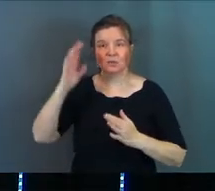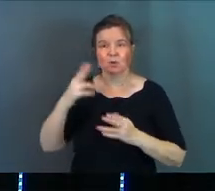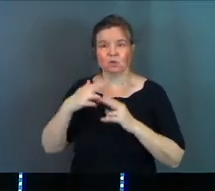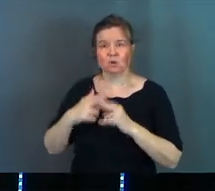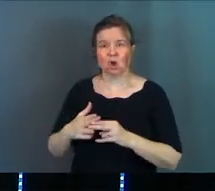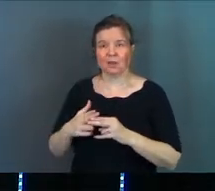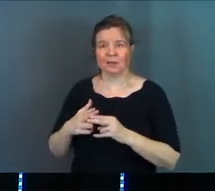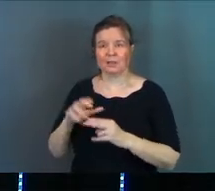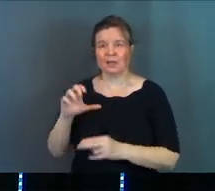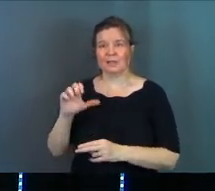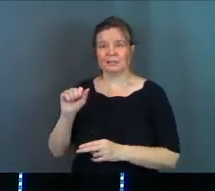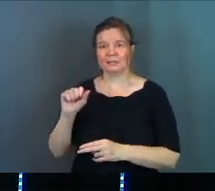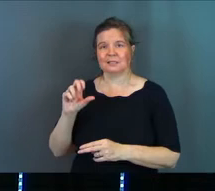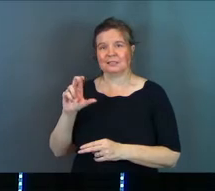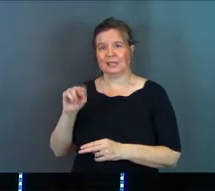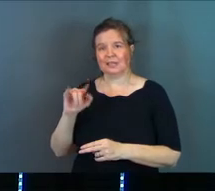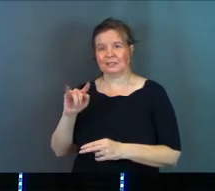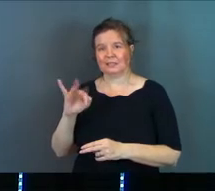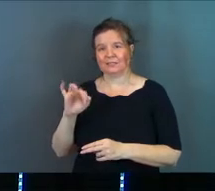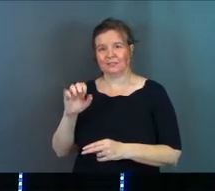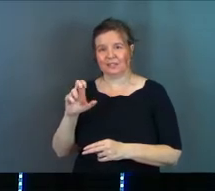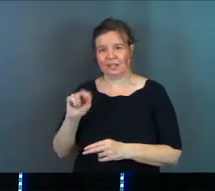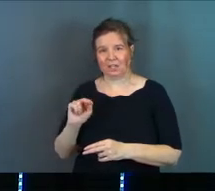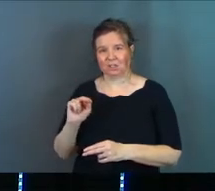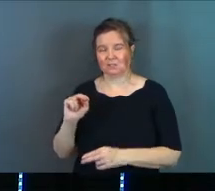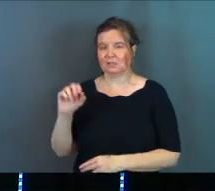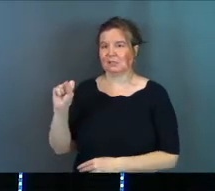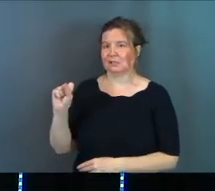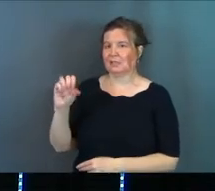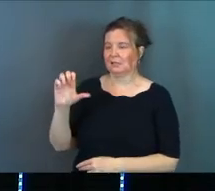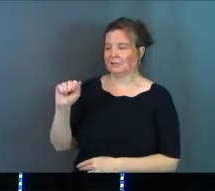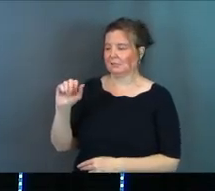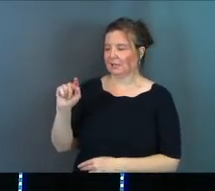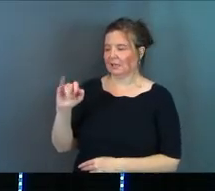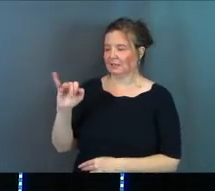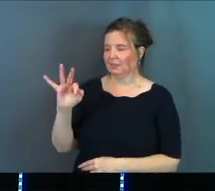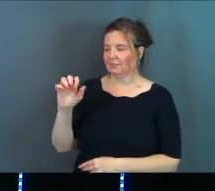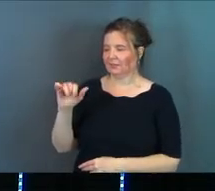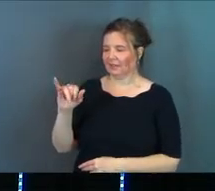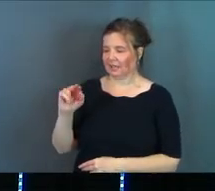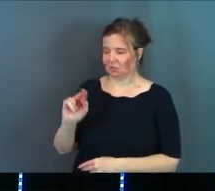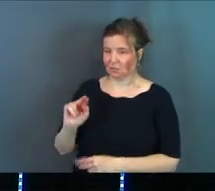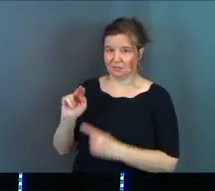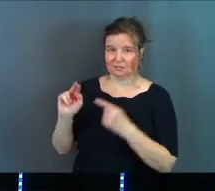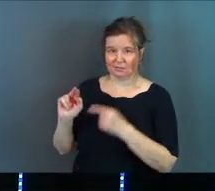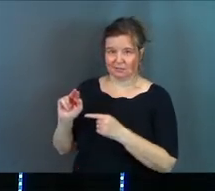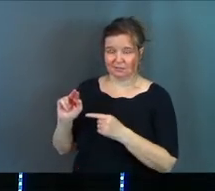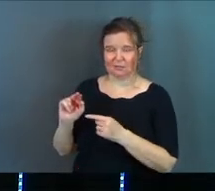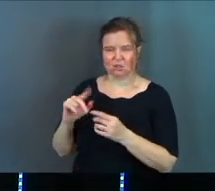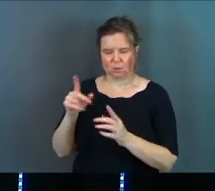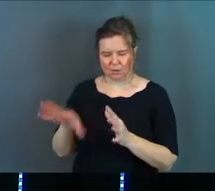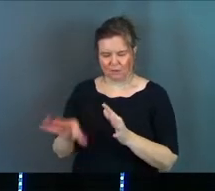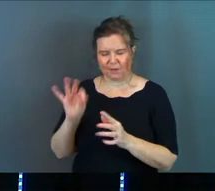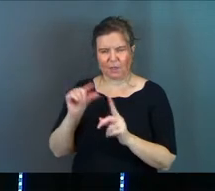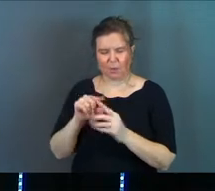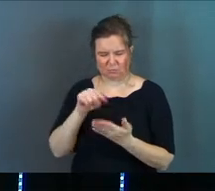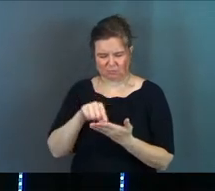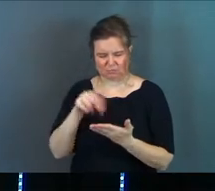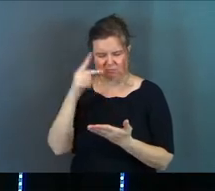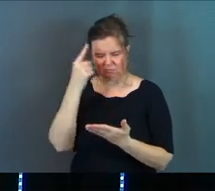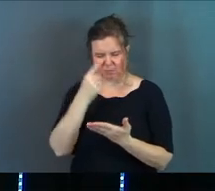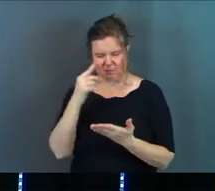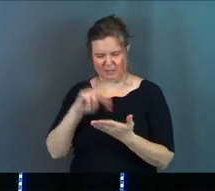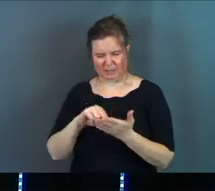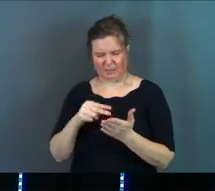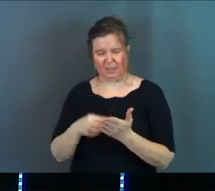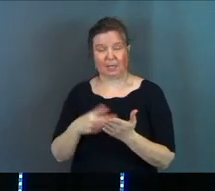this sanctification. That's a fun Bible word, right? Sanctification. As you're reading the scripture, you're going to come across that word and you're going to wonder what it